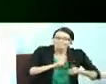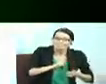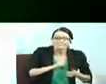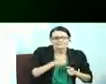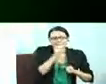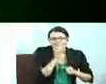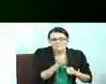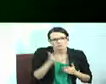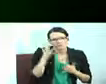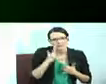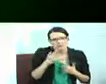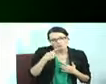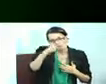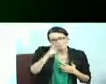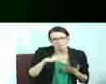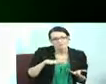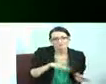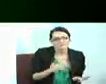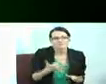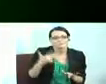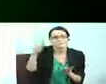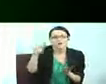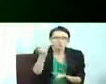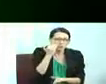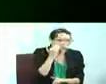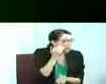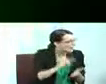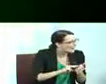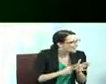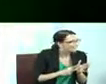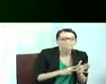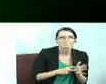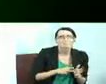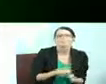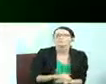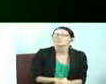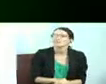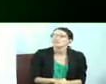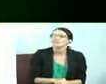thwart, you know what I mean, the way of the corrupt.